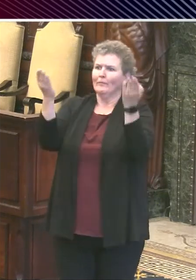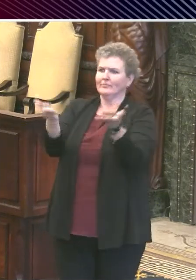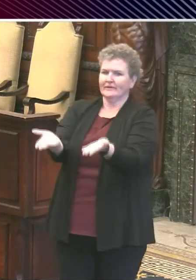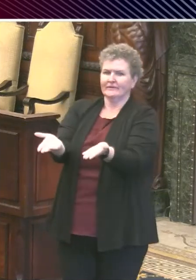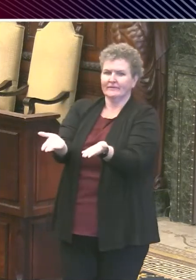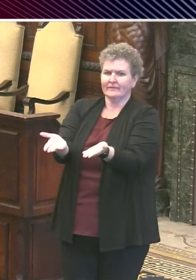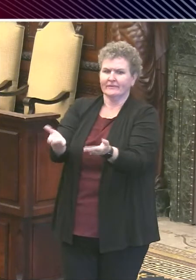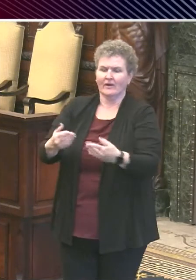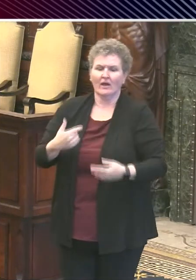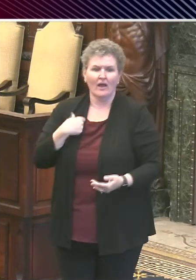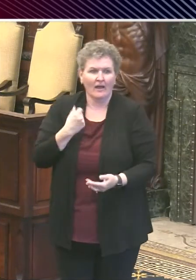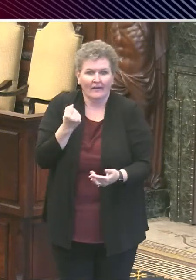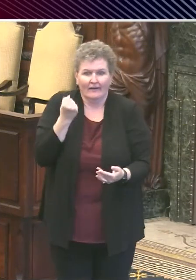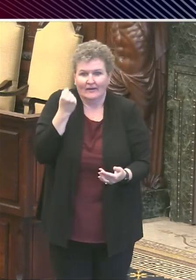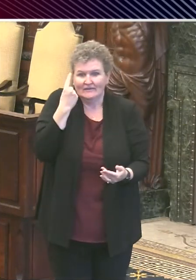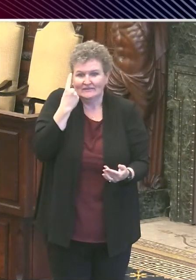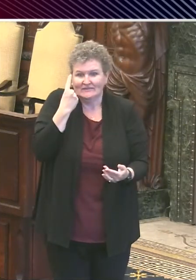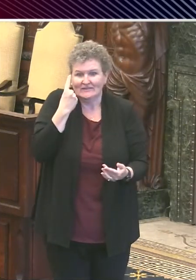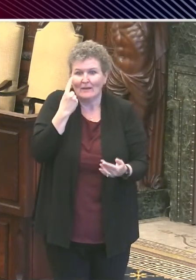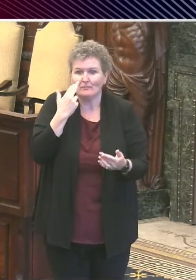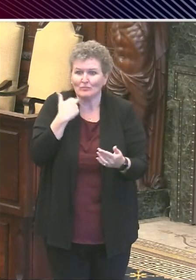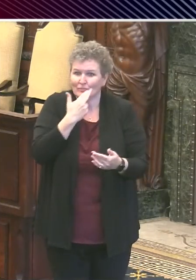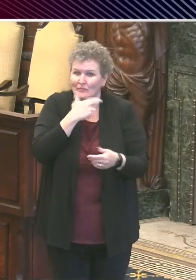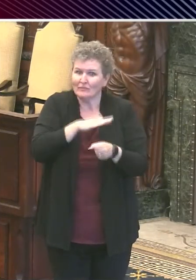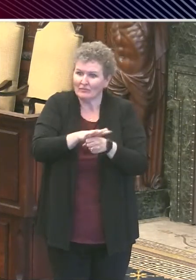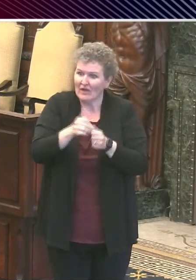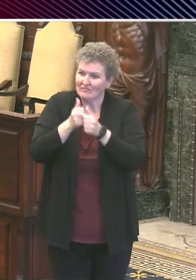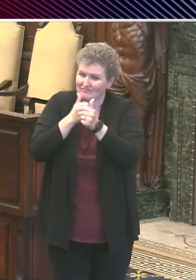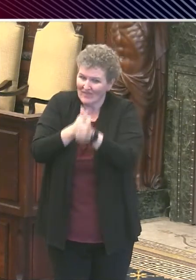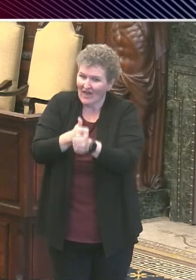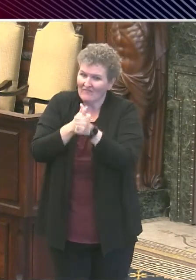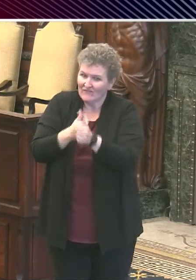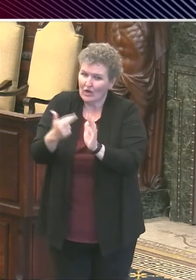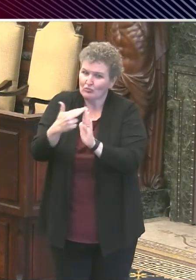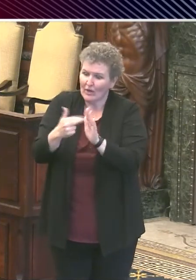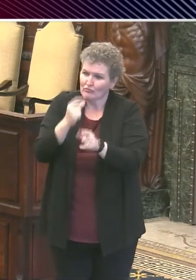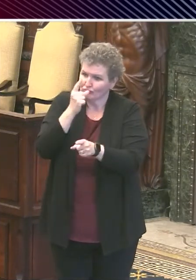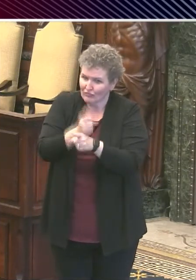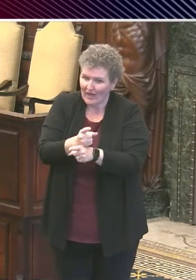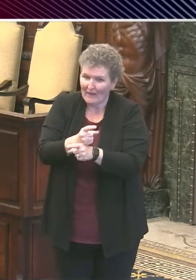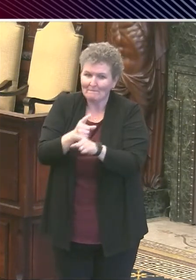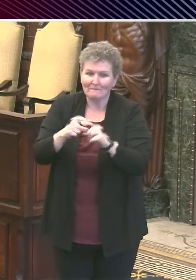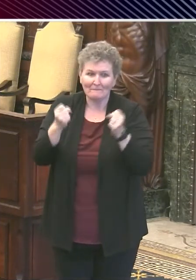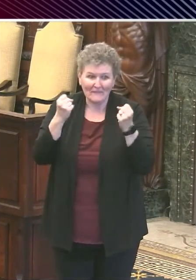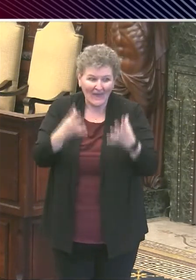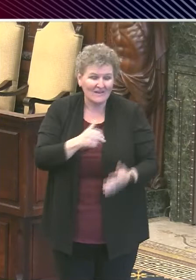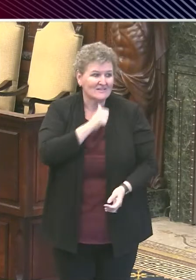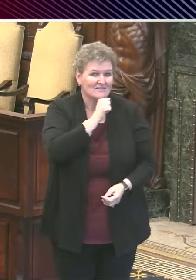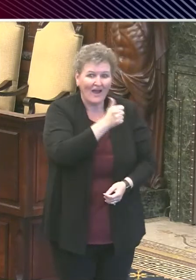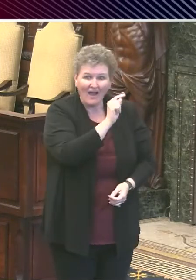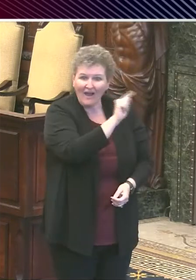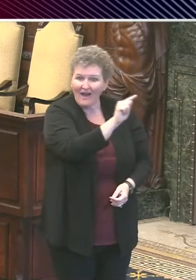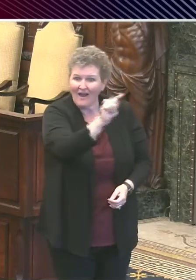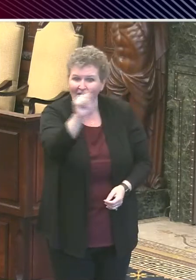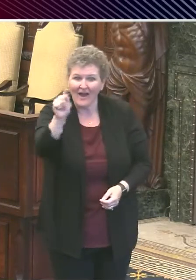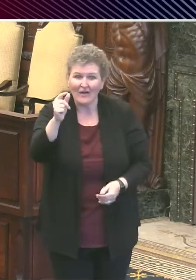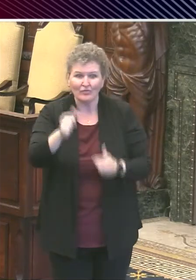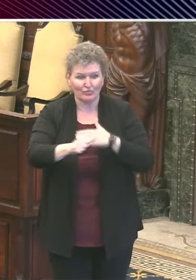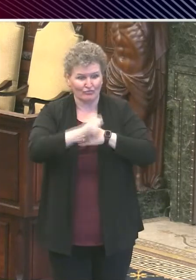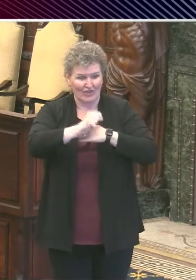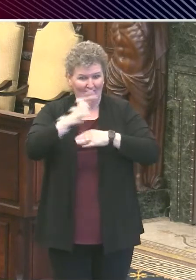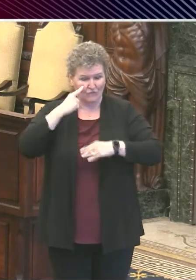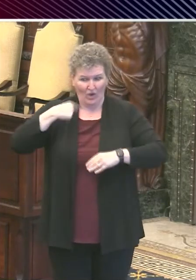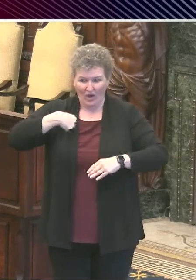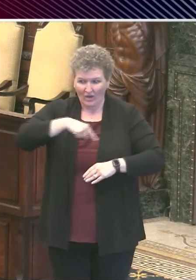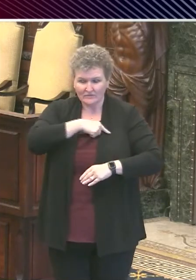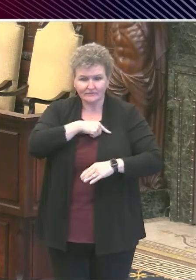that there are plenty of restaurants that are doing the right thing. There are a lot that aren't, and they're going to jeopardize it for the rest of them. Doctor, I